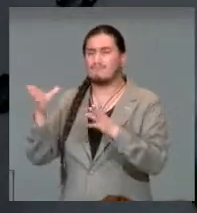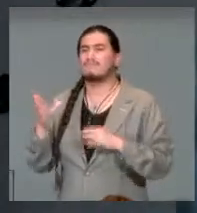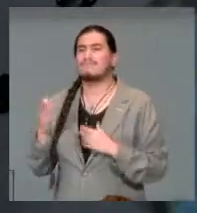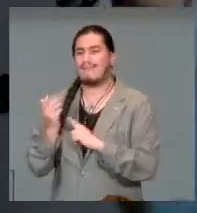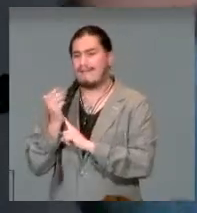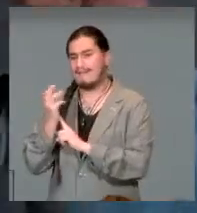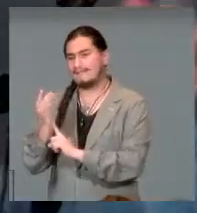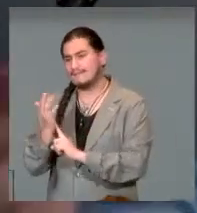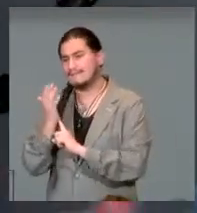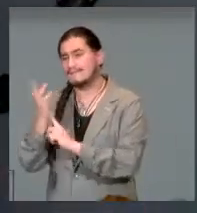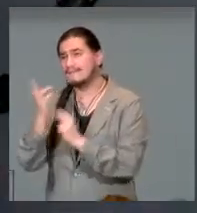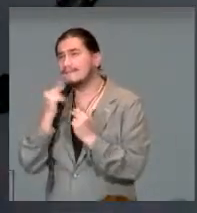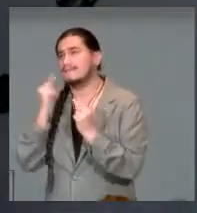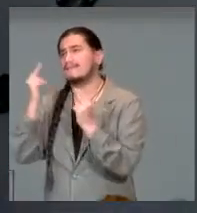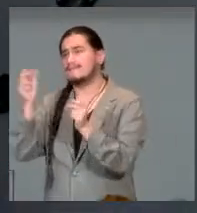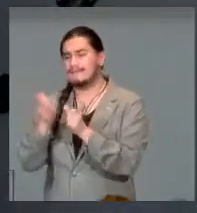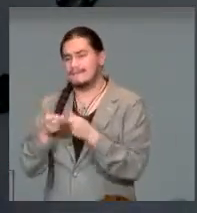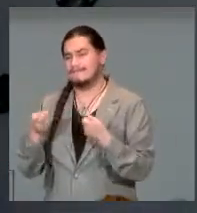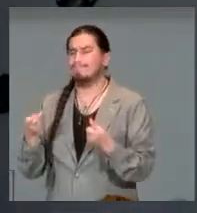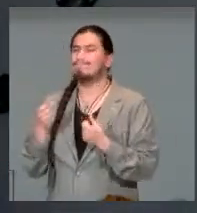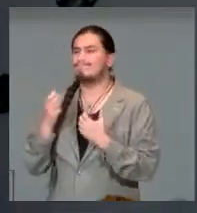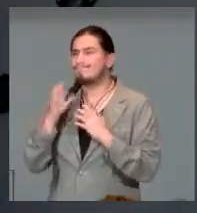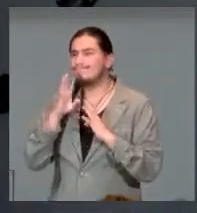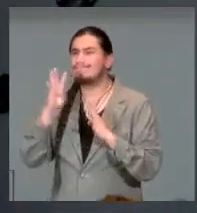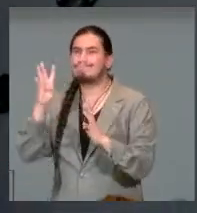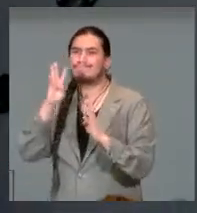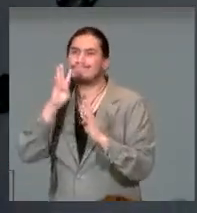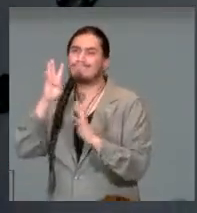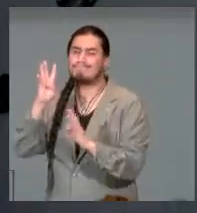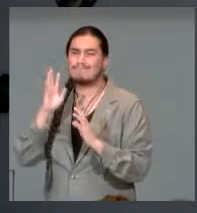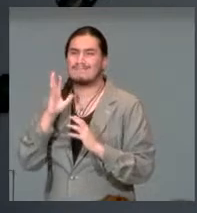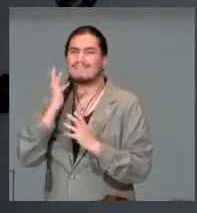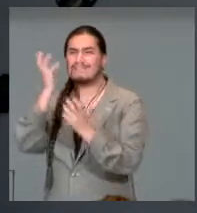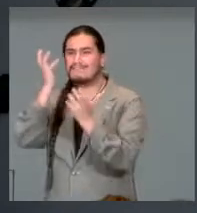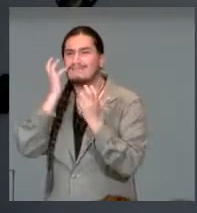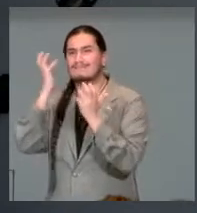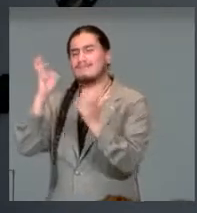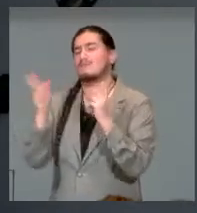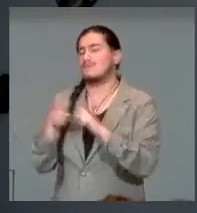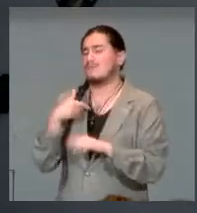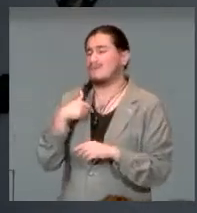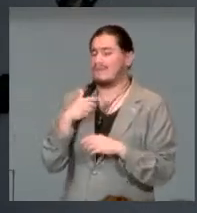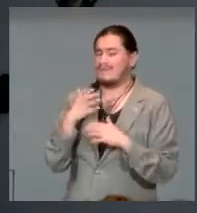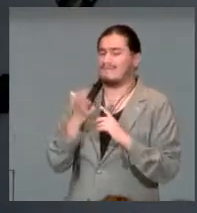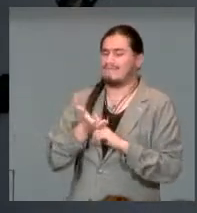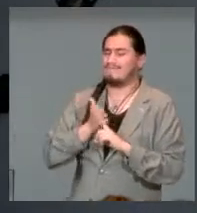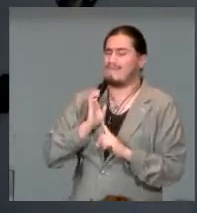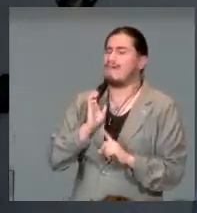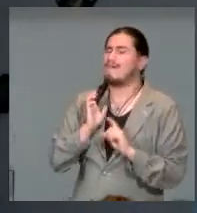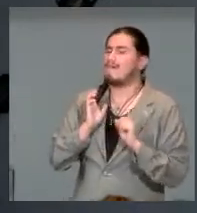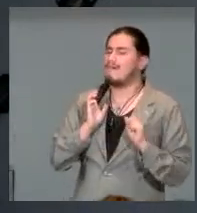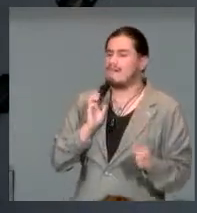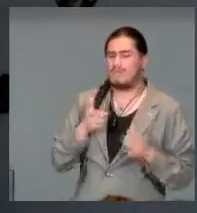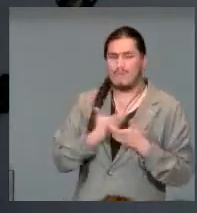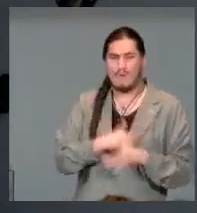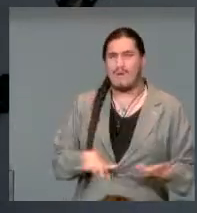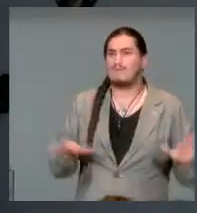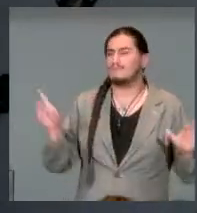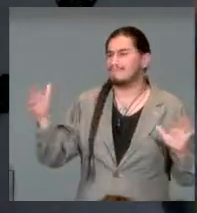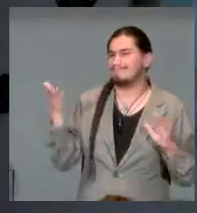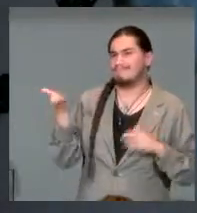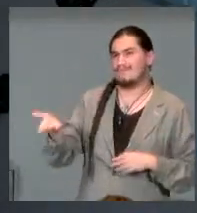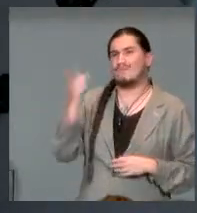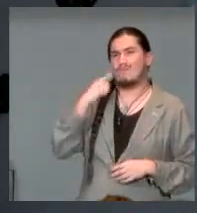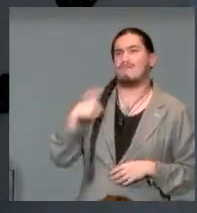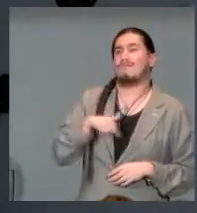lit, scripts unfurled, and always clutch us when we fall out of our own skin. This woman,